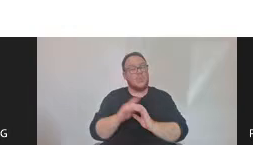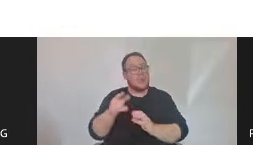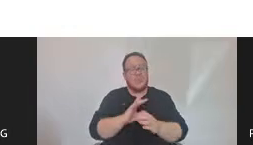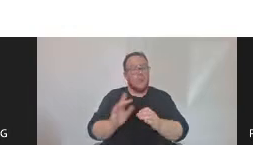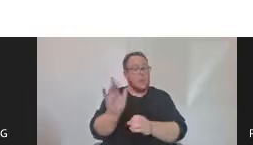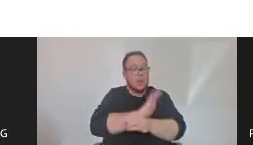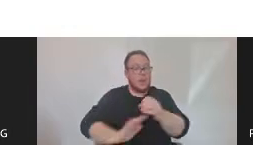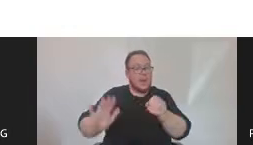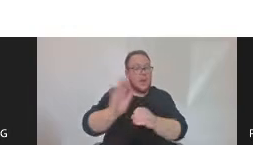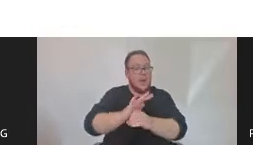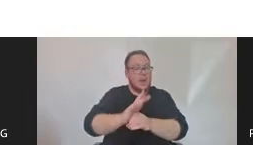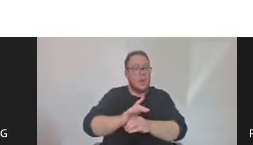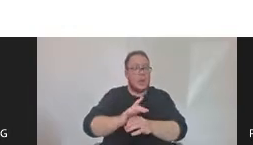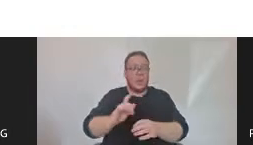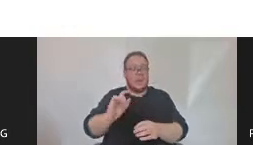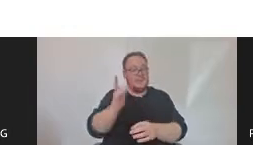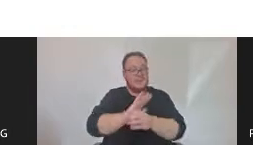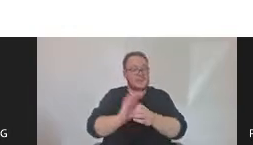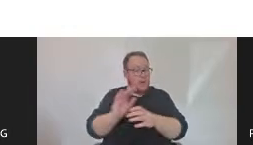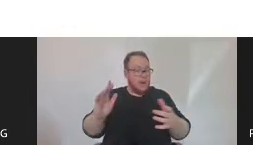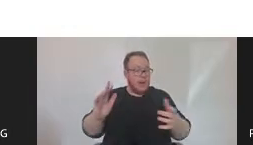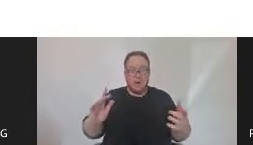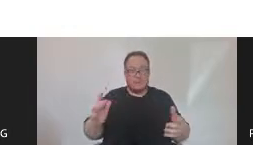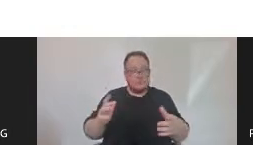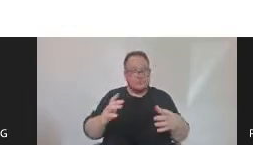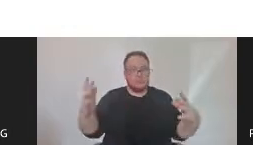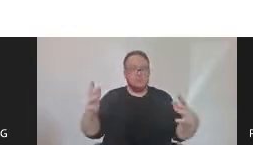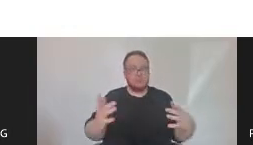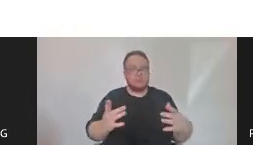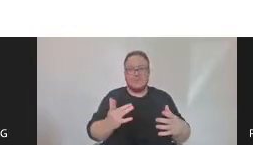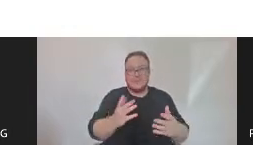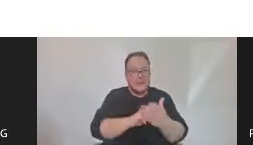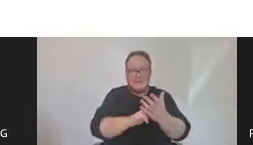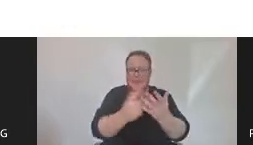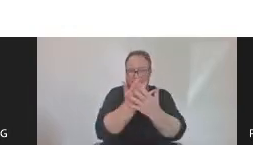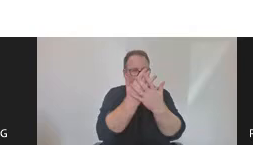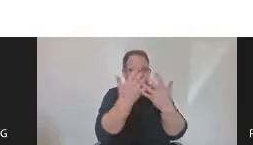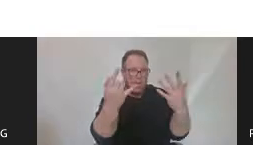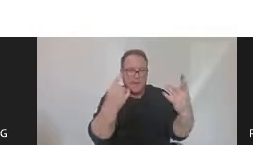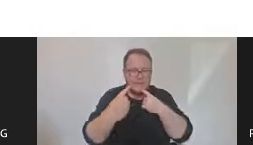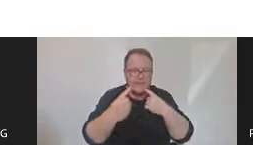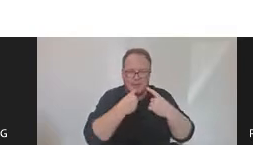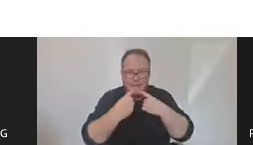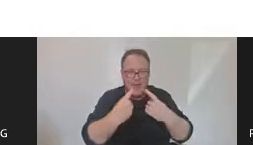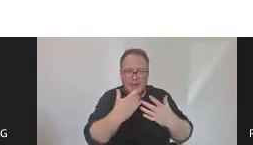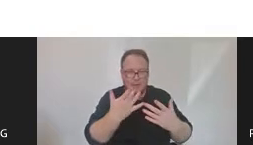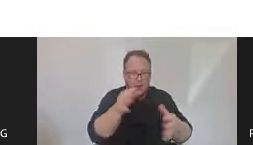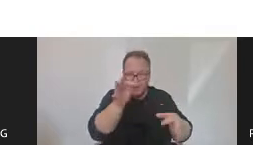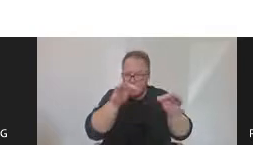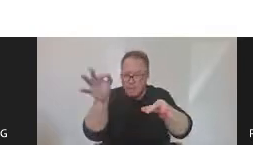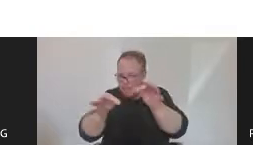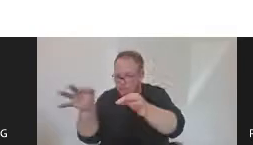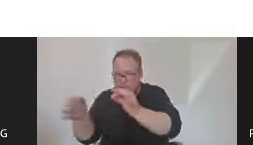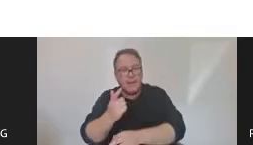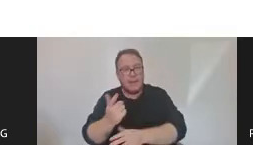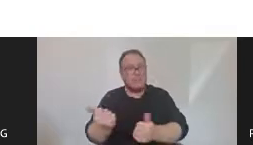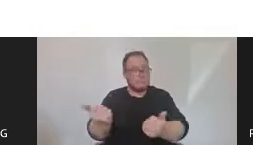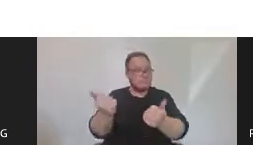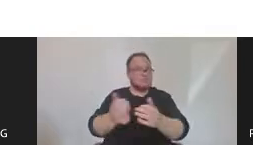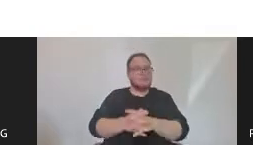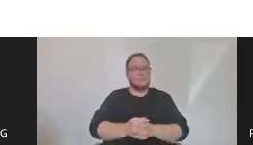this really rich data set of information that allowed us to identify where the problems were.